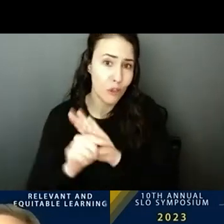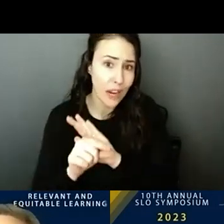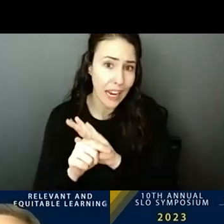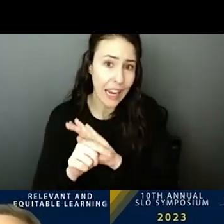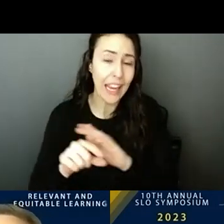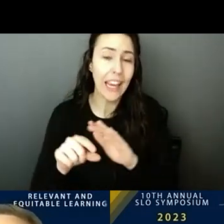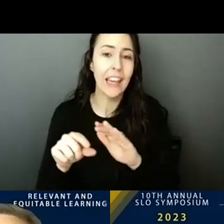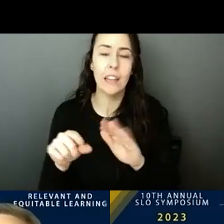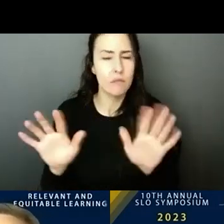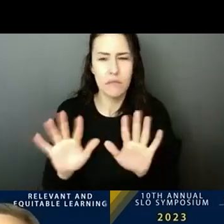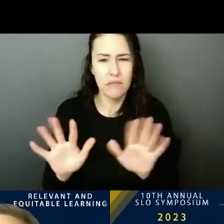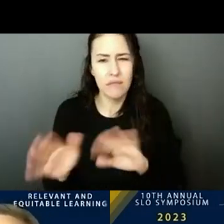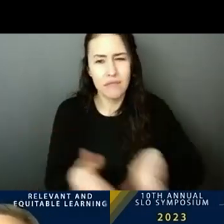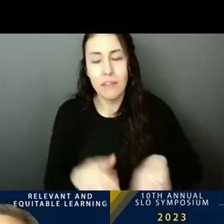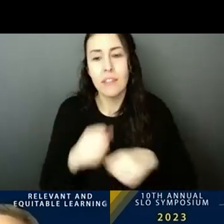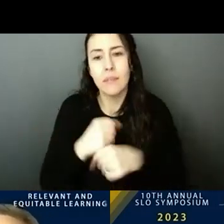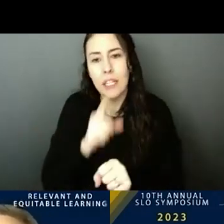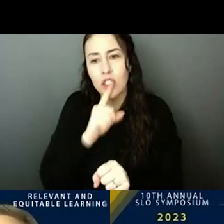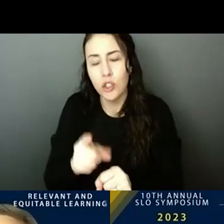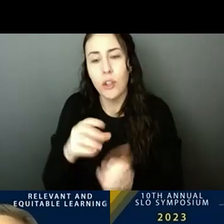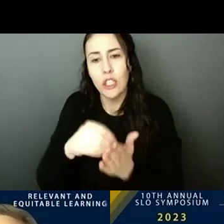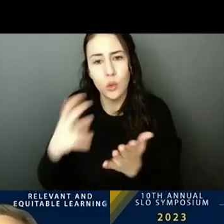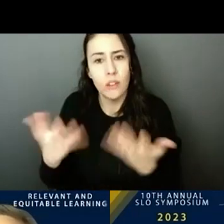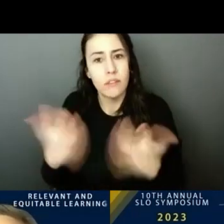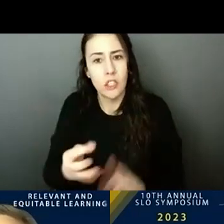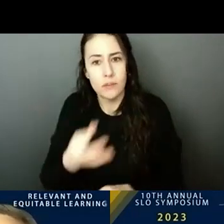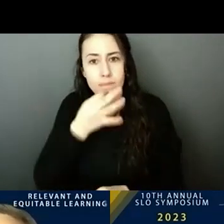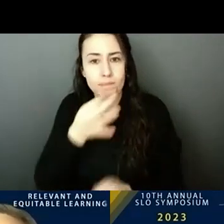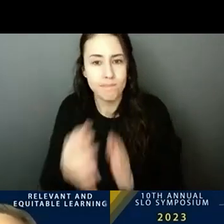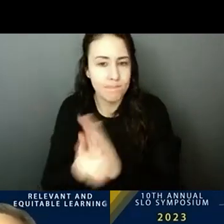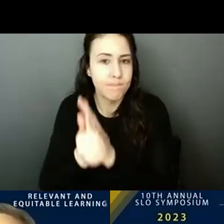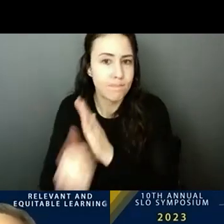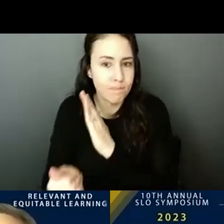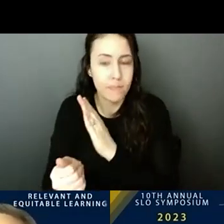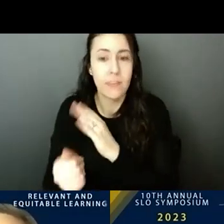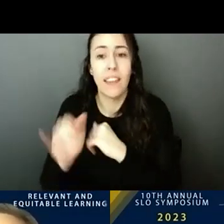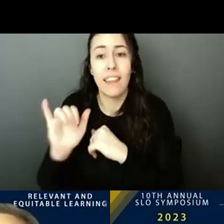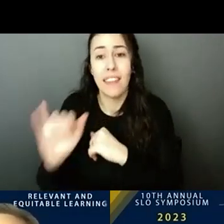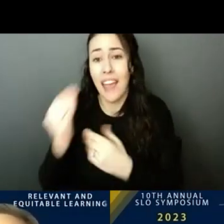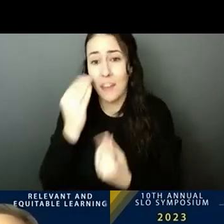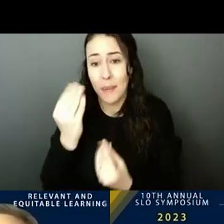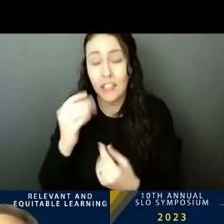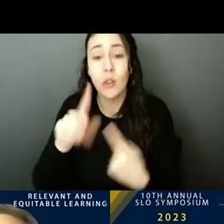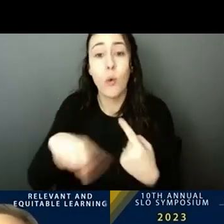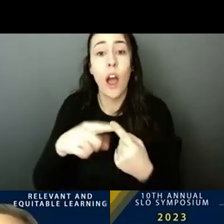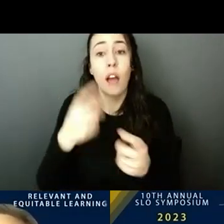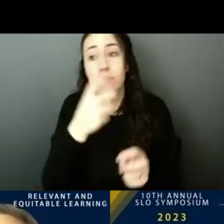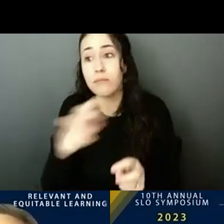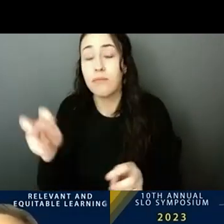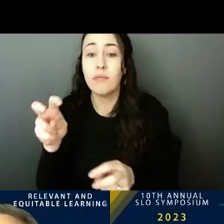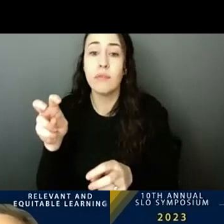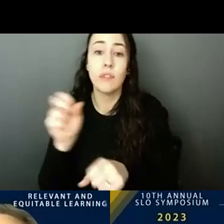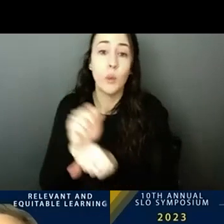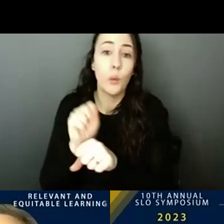have mastered the content and information so that as they transfer or as they go into workforce, they're ready to perform, whether that's